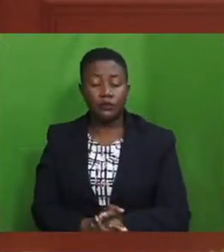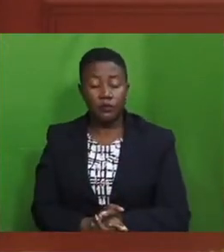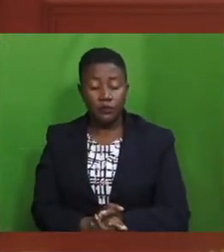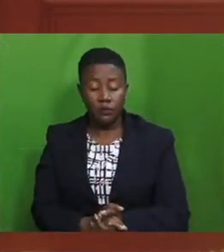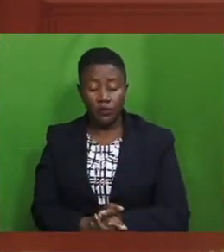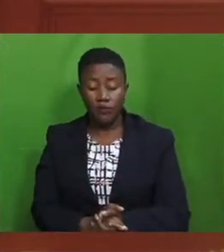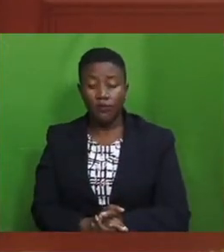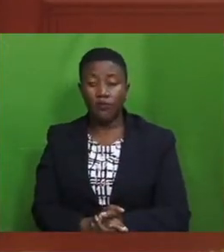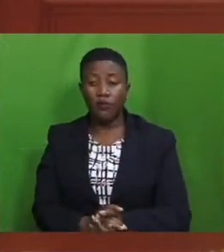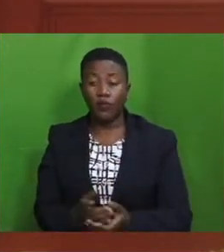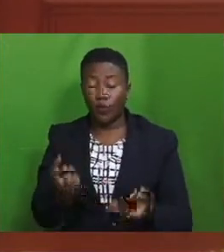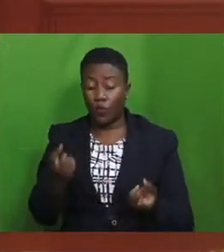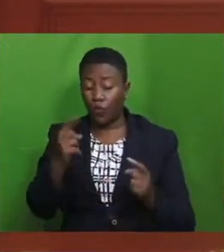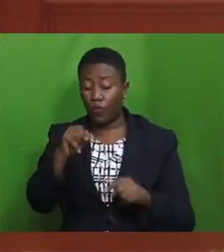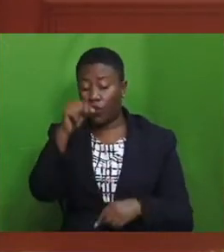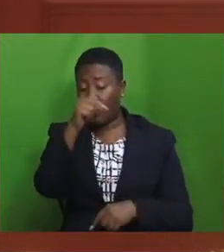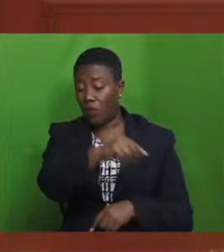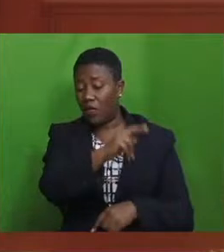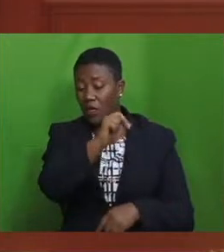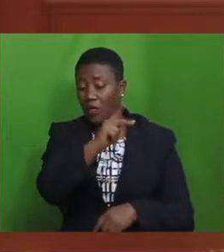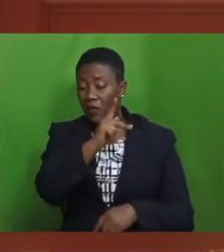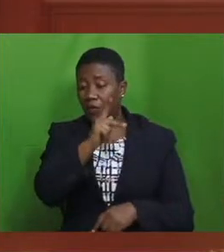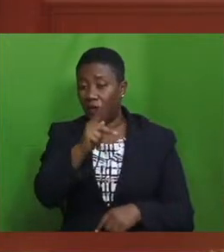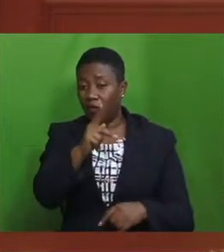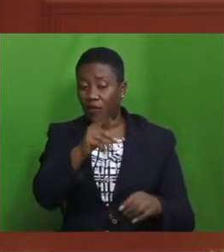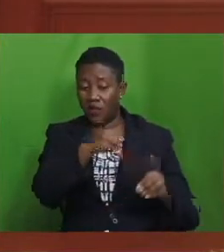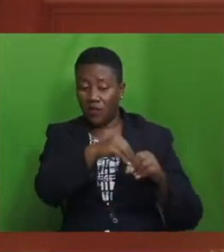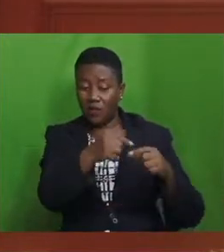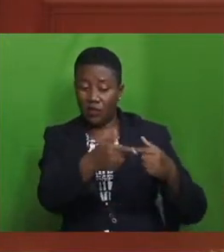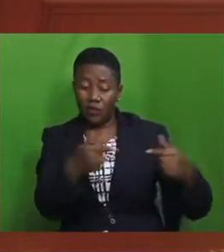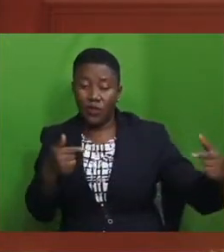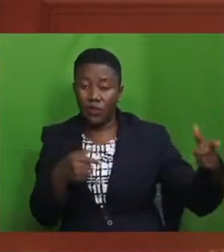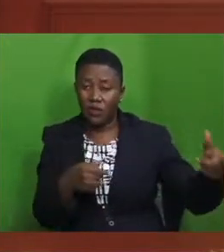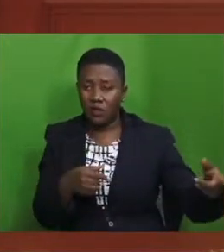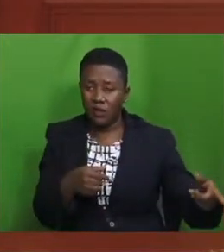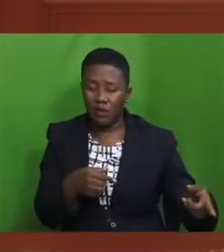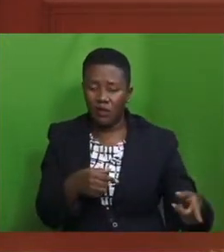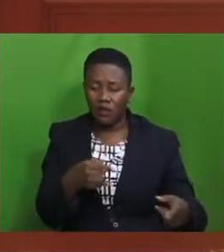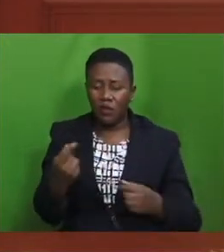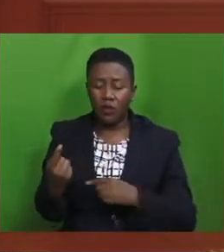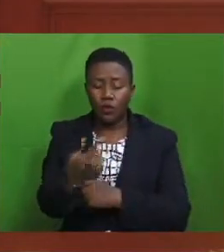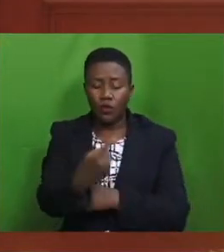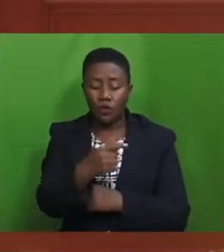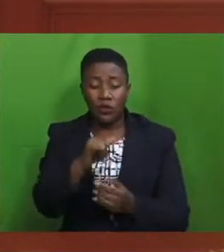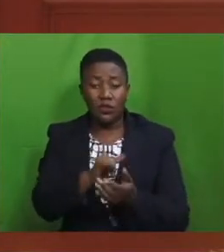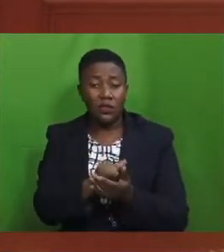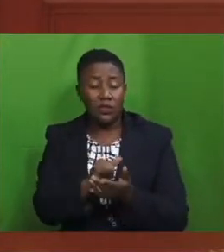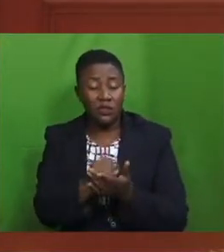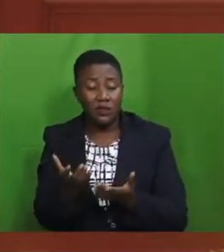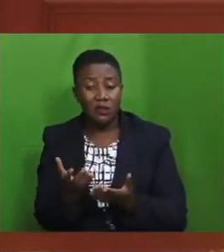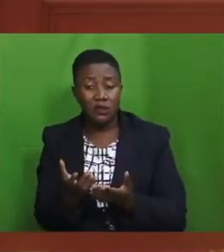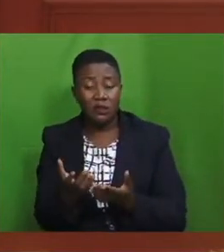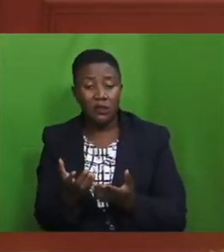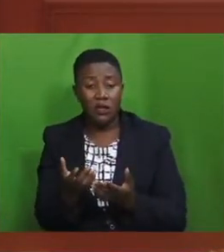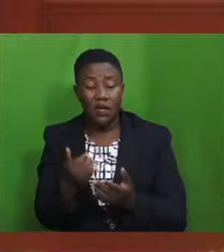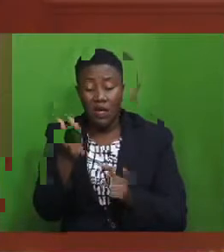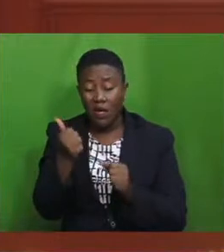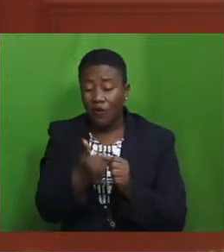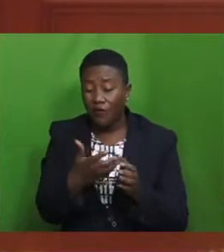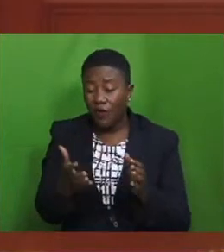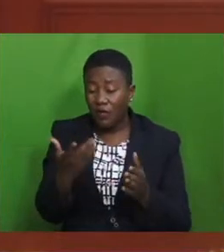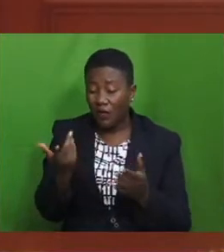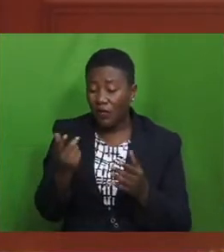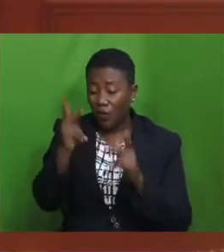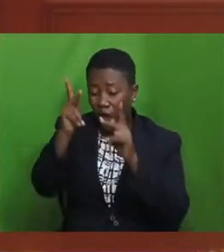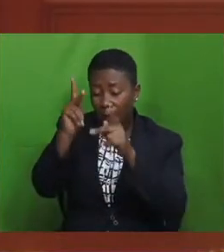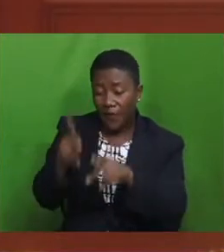opposition, you didn't see anything meaningful and lawful about sole sourcing. You are reminded today that sole sourcing is lawful under